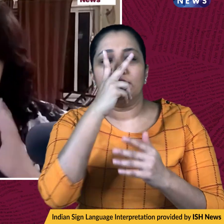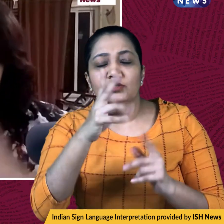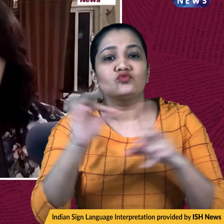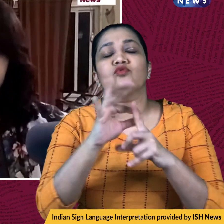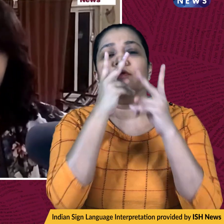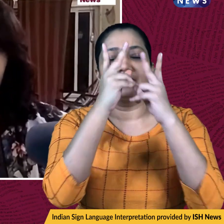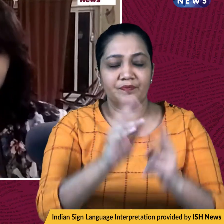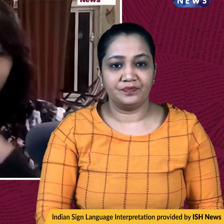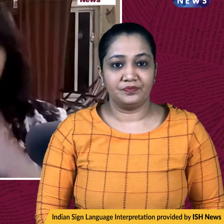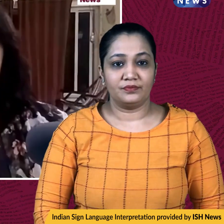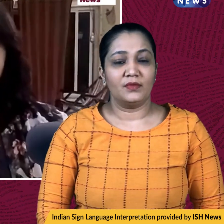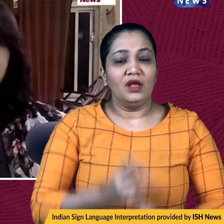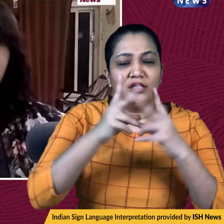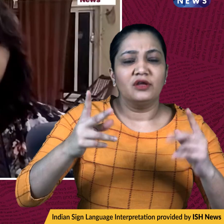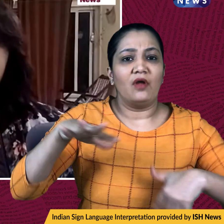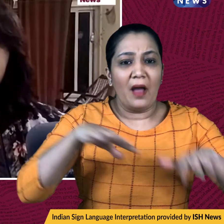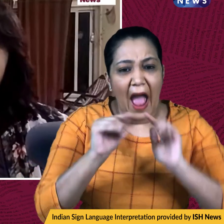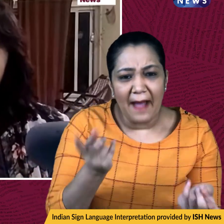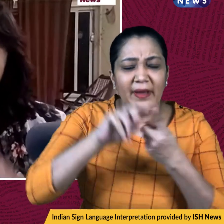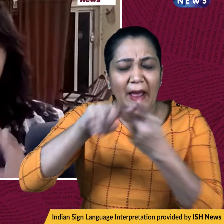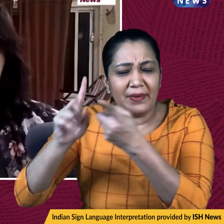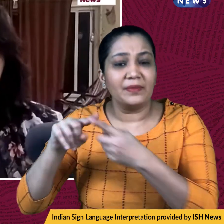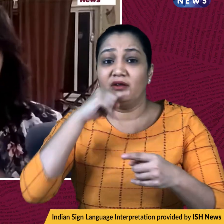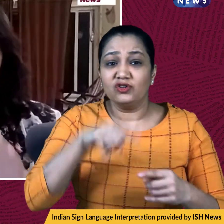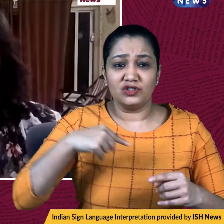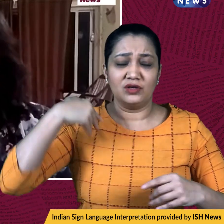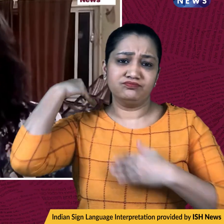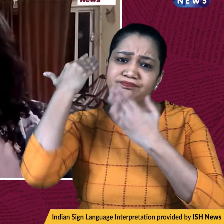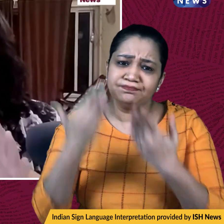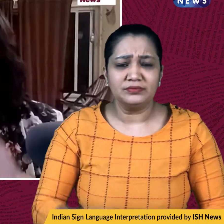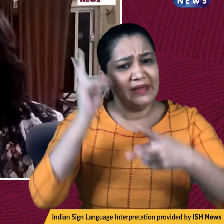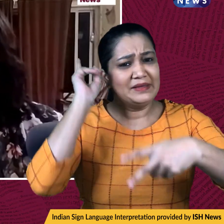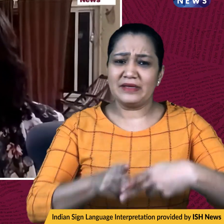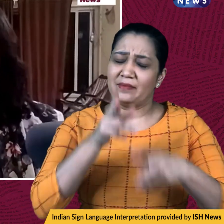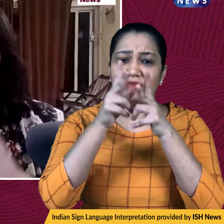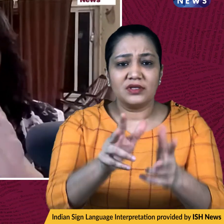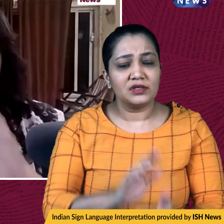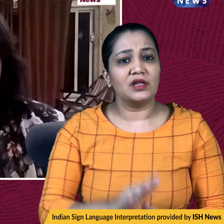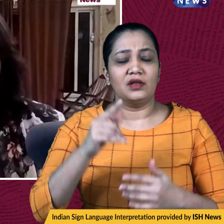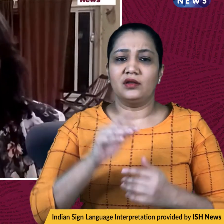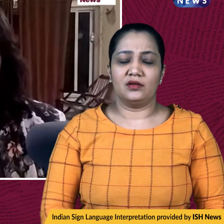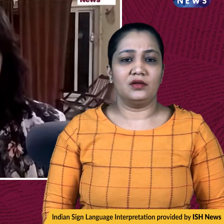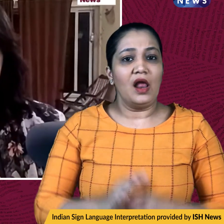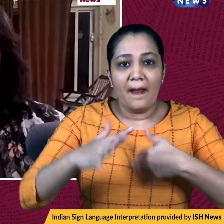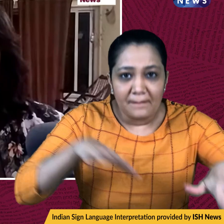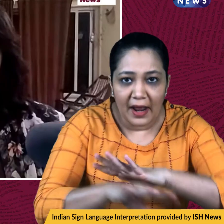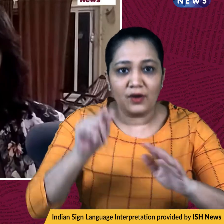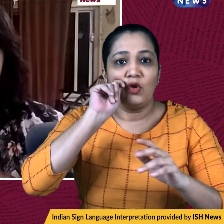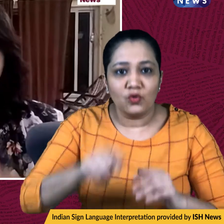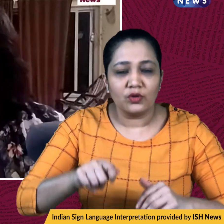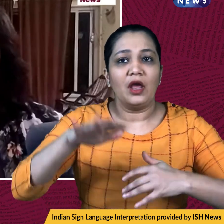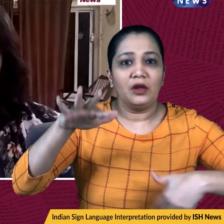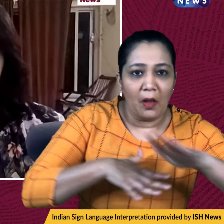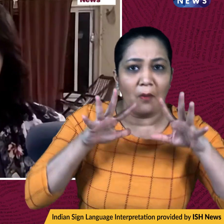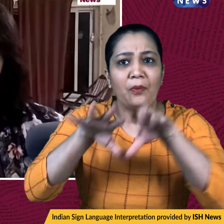action. And so far, while all of these developments have been happening, Russia has maintained and denied that it is